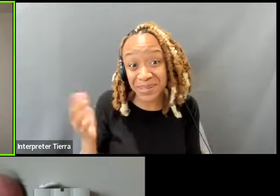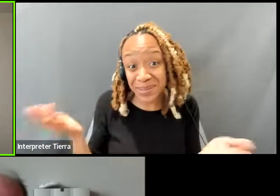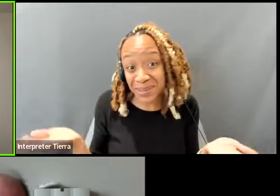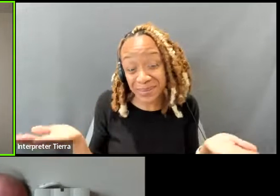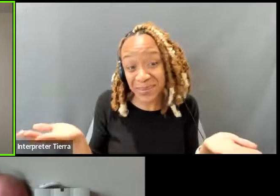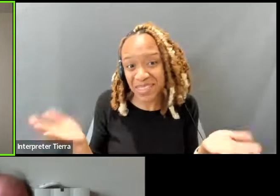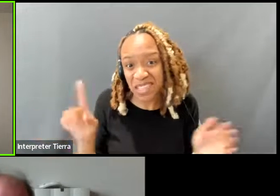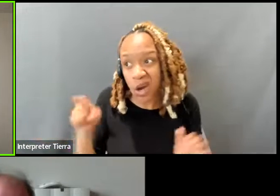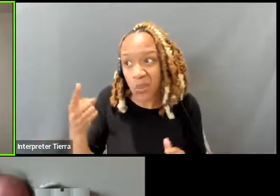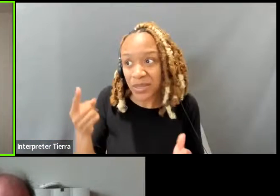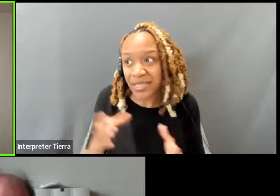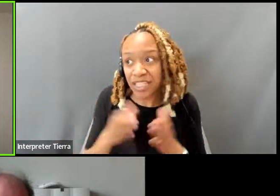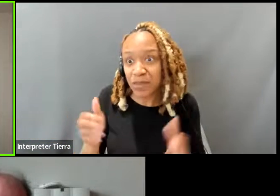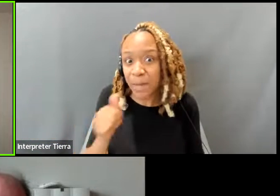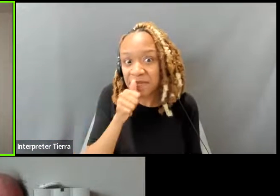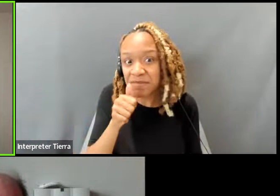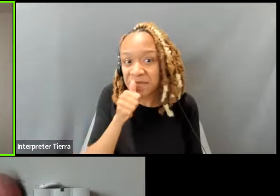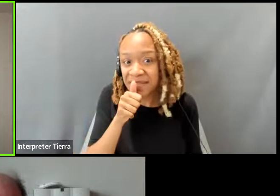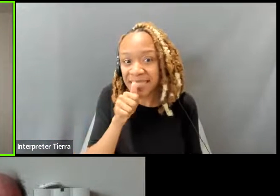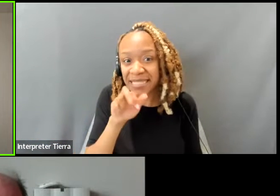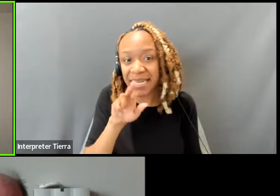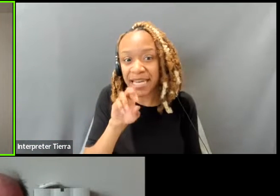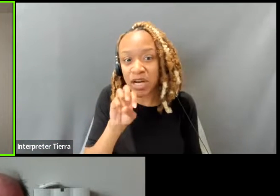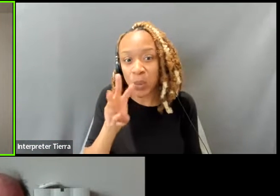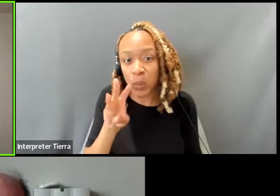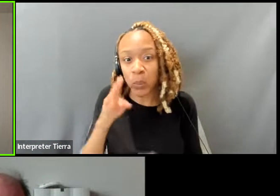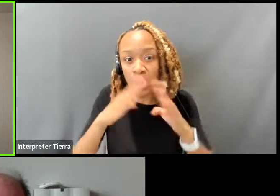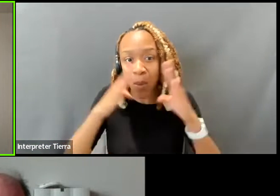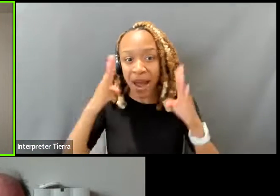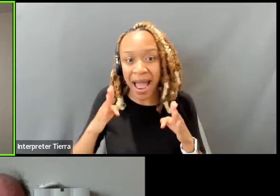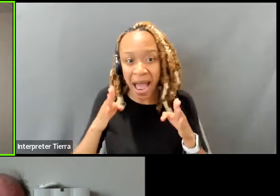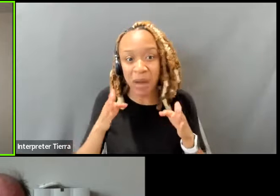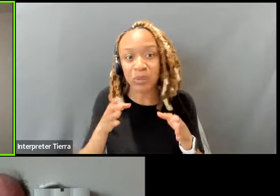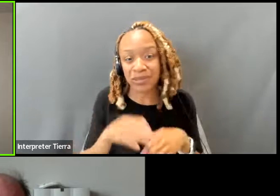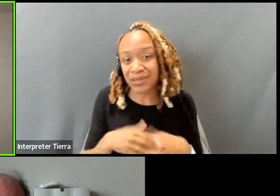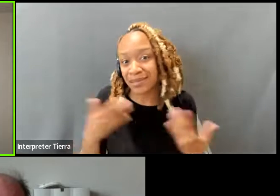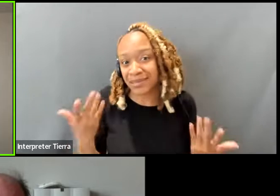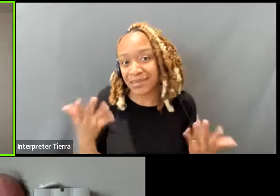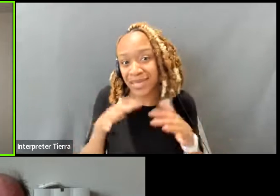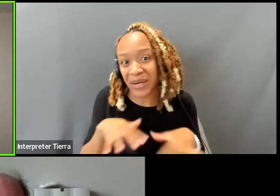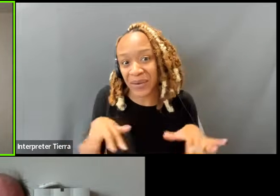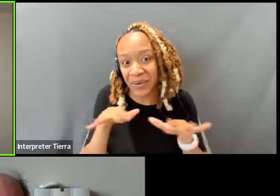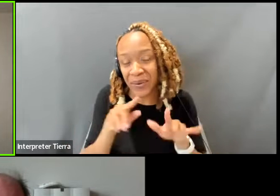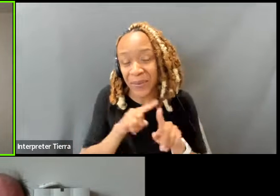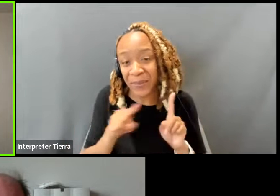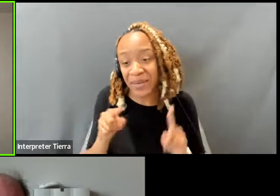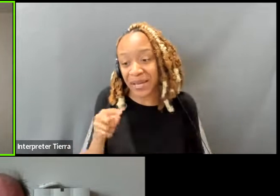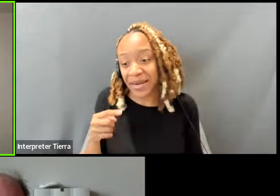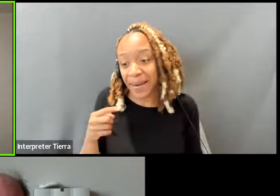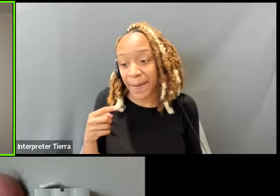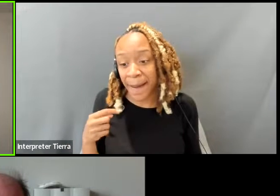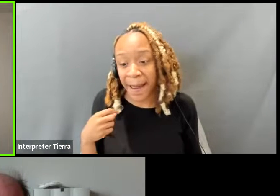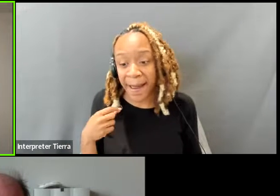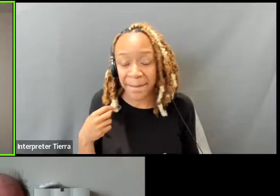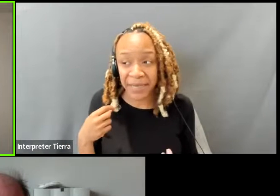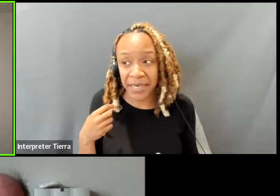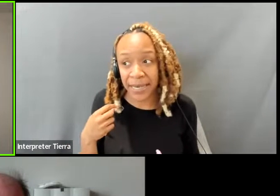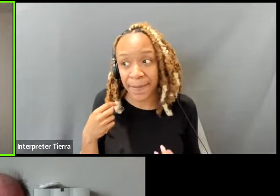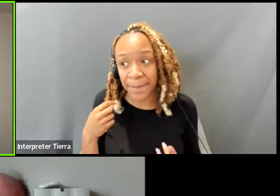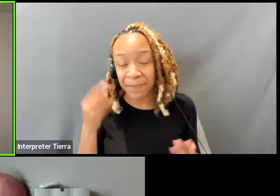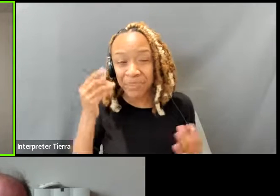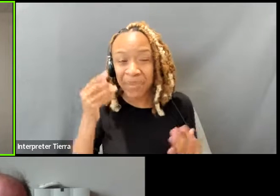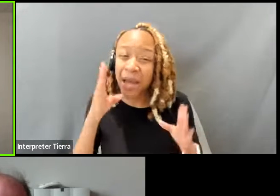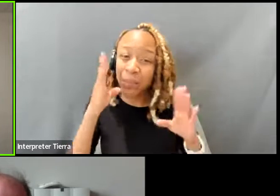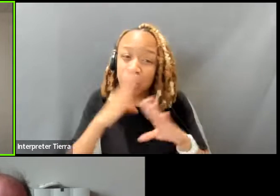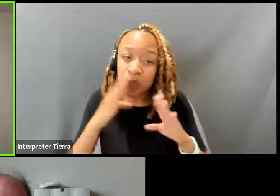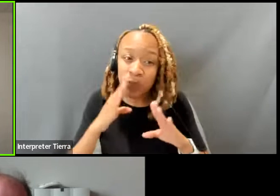only so much privacy in a row house neighborhood. But I'm just thinking about like, I just worry